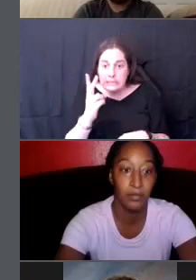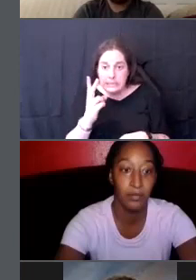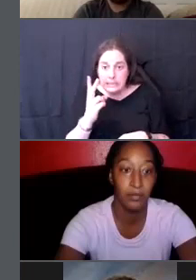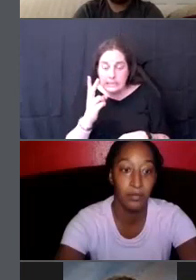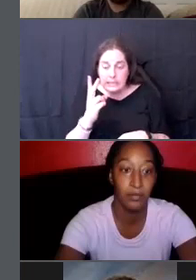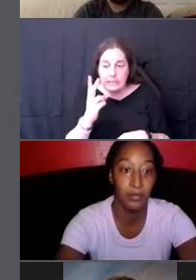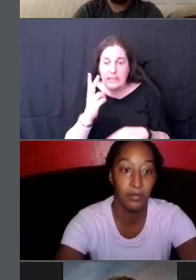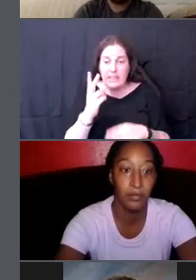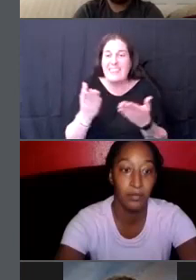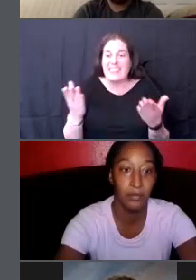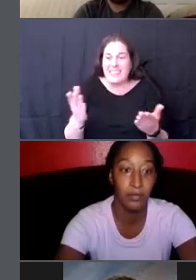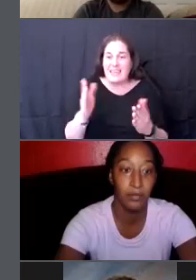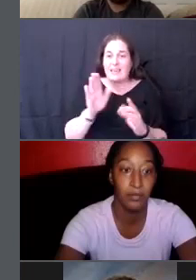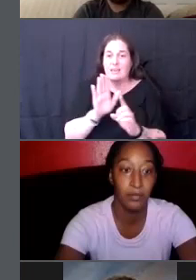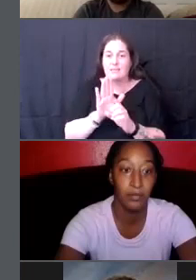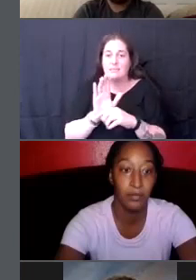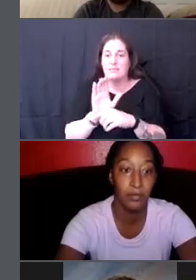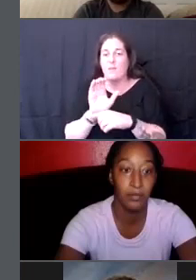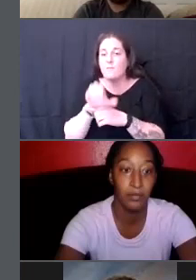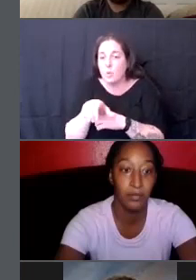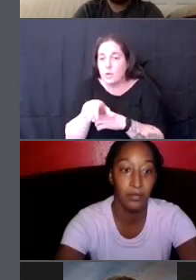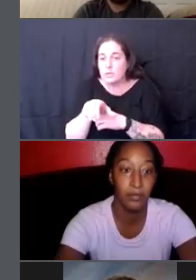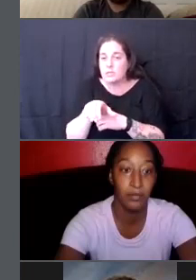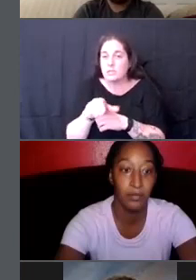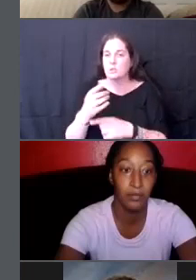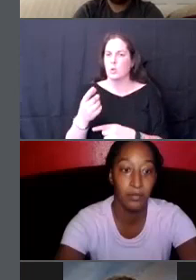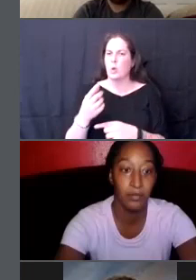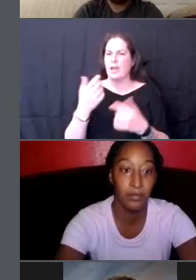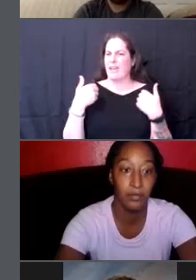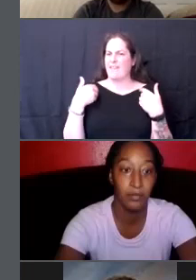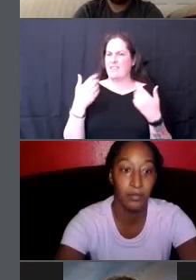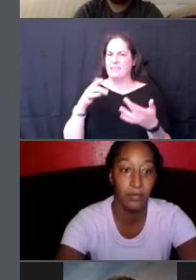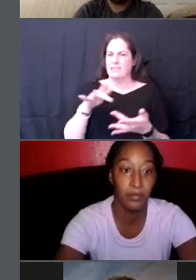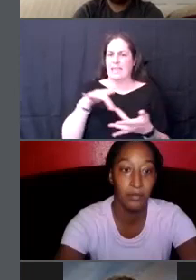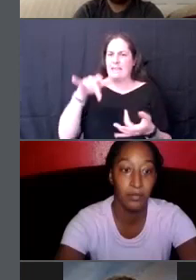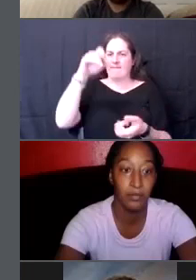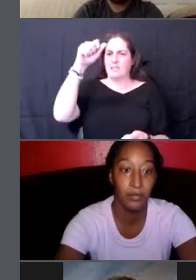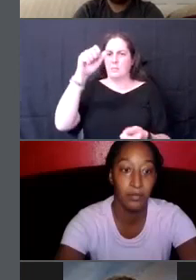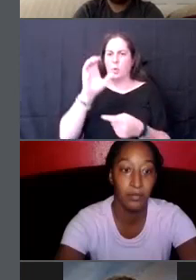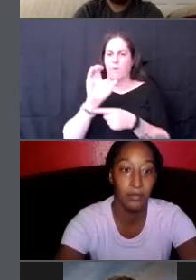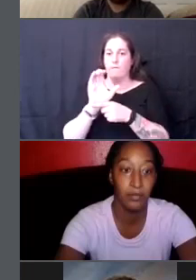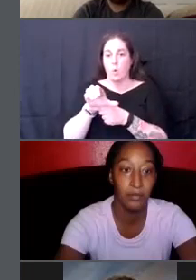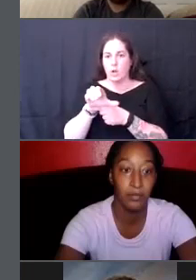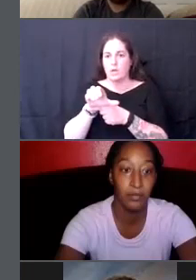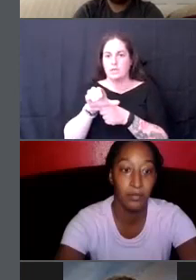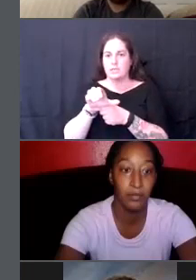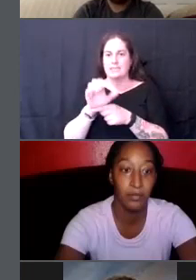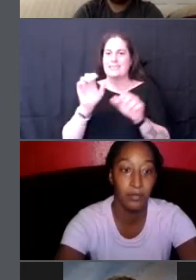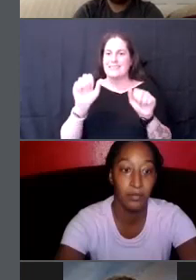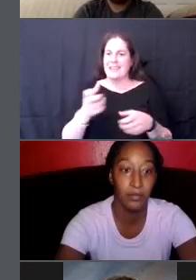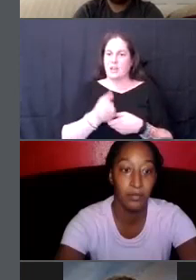So in his mind, there's this invisible force that can make objects accelerate.